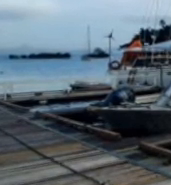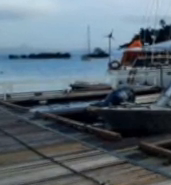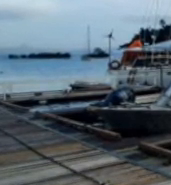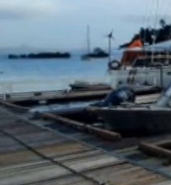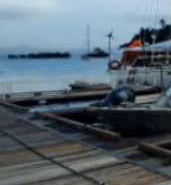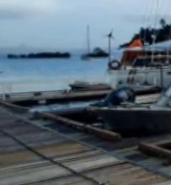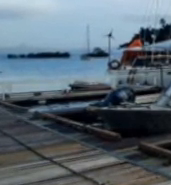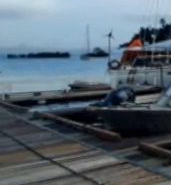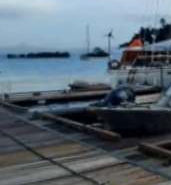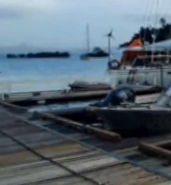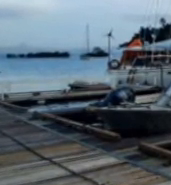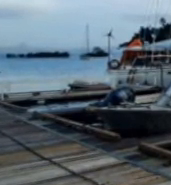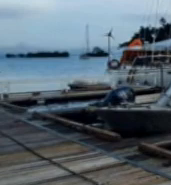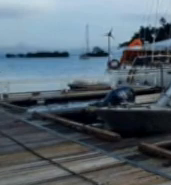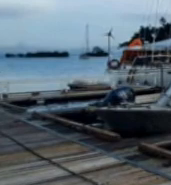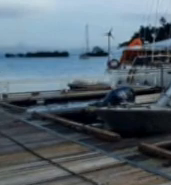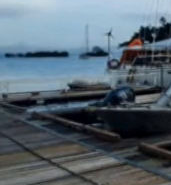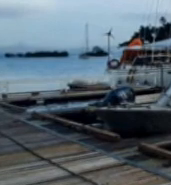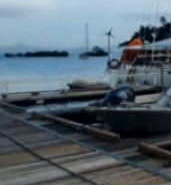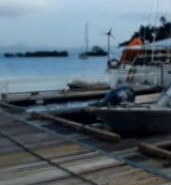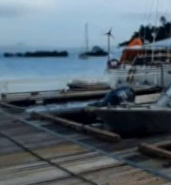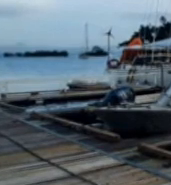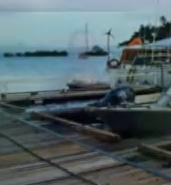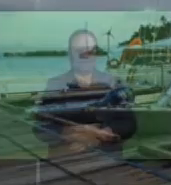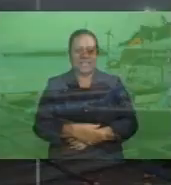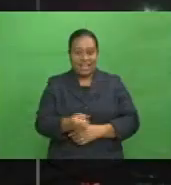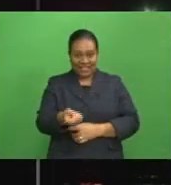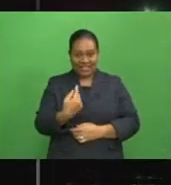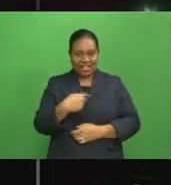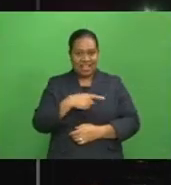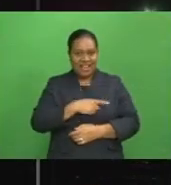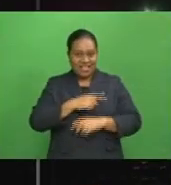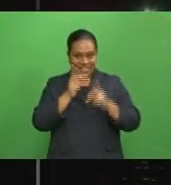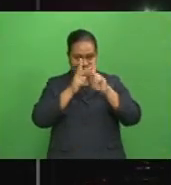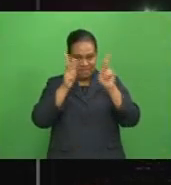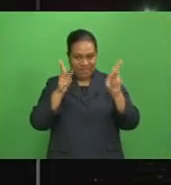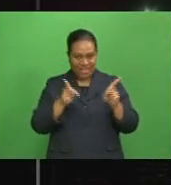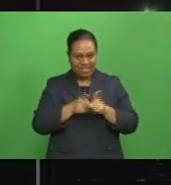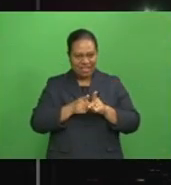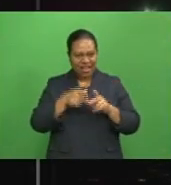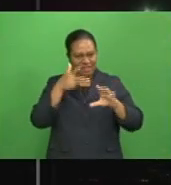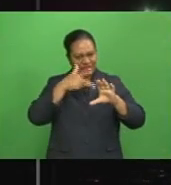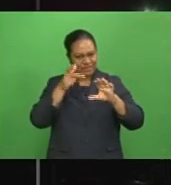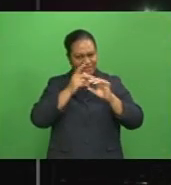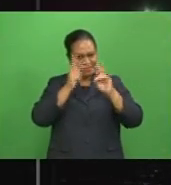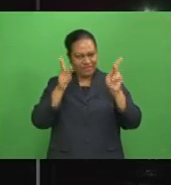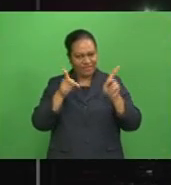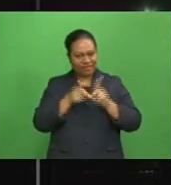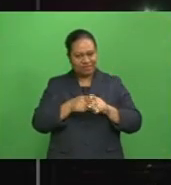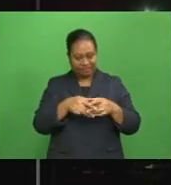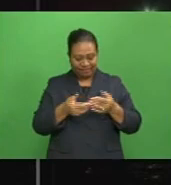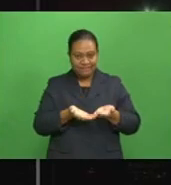Savu by Jeff Karoy. And you can send us newsworthy pictures and videos on email